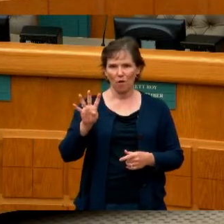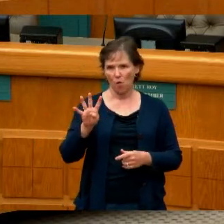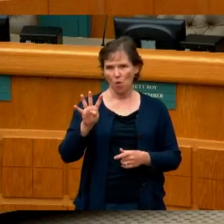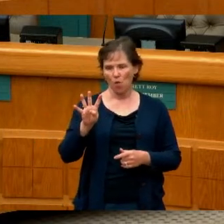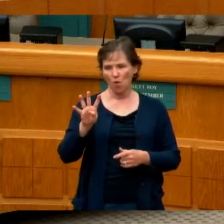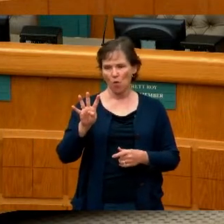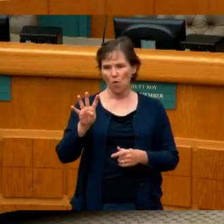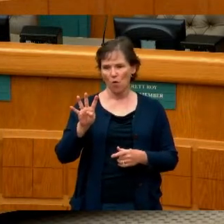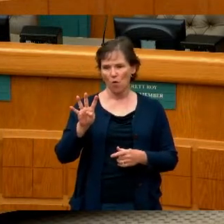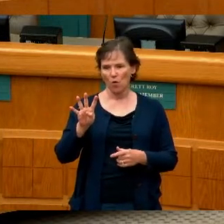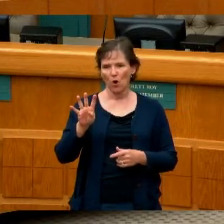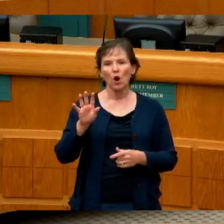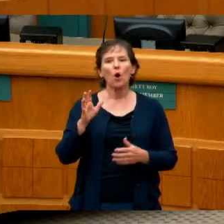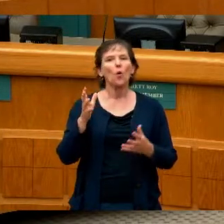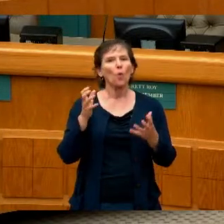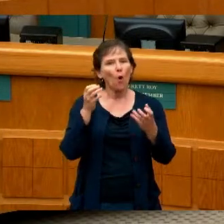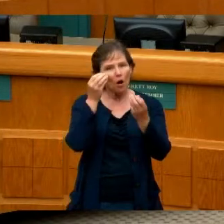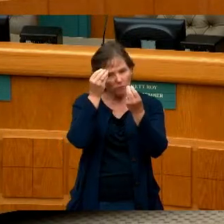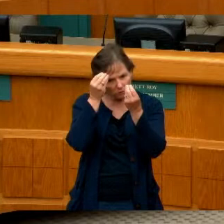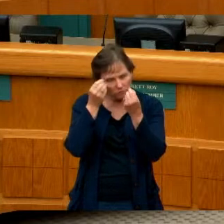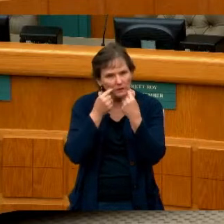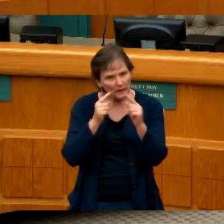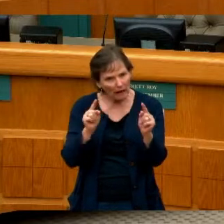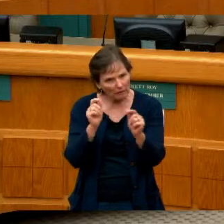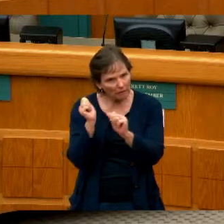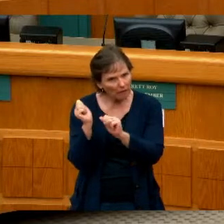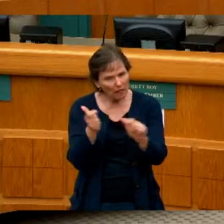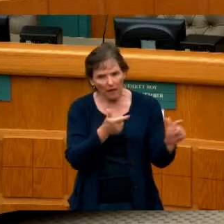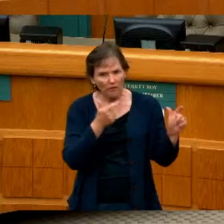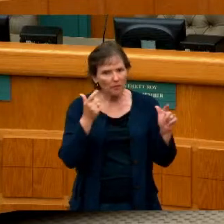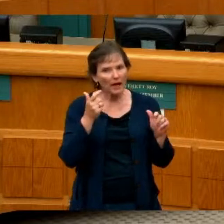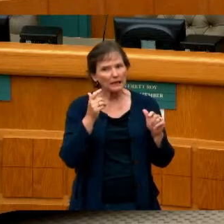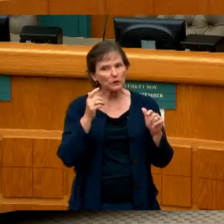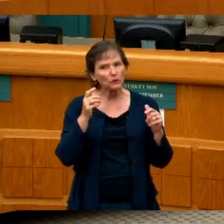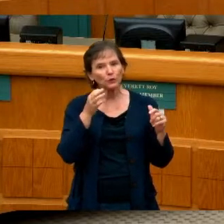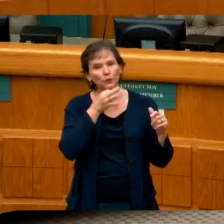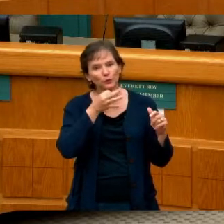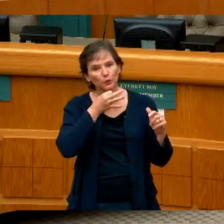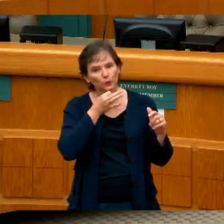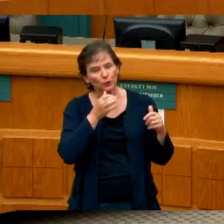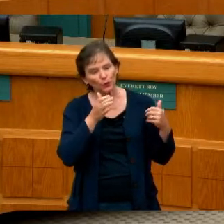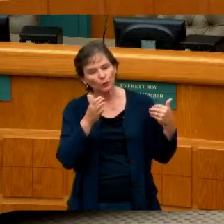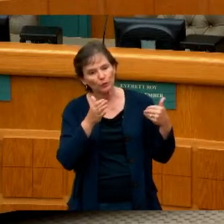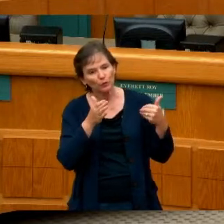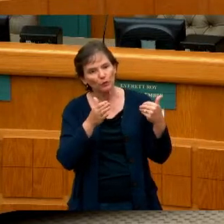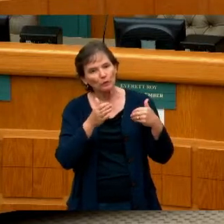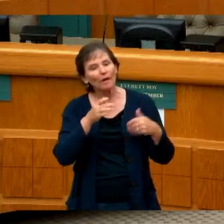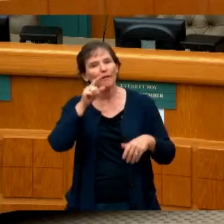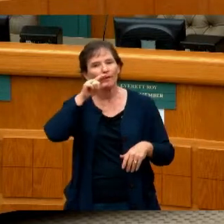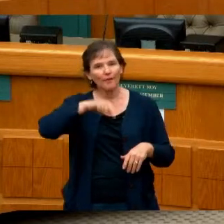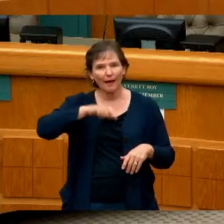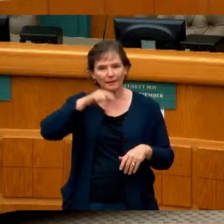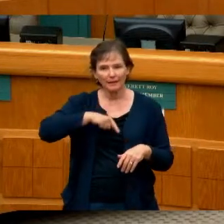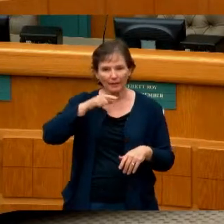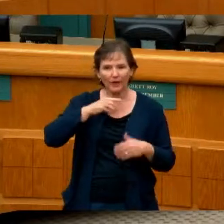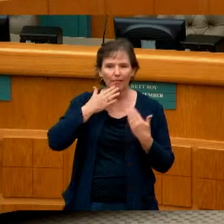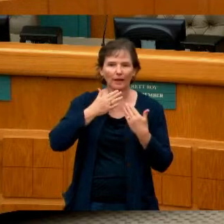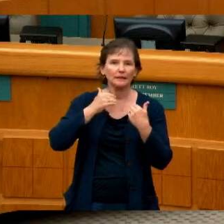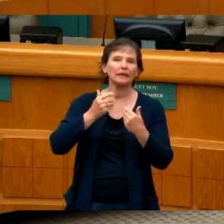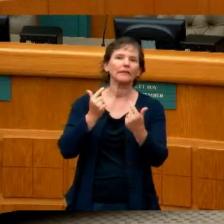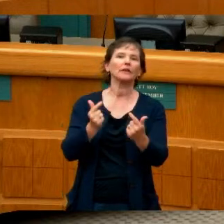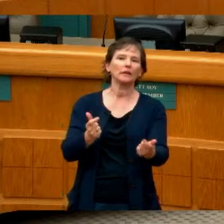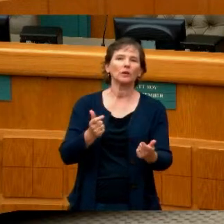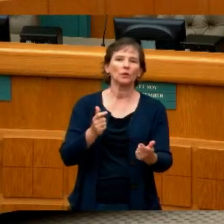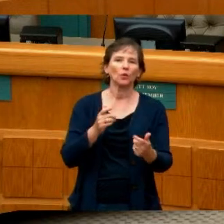started for November the 24th. Just want to remind everyone that we're coming up on the Thanksgiving weekend, as